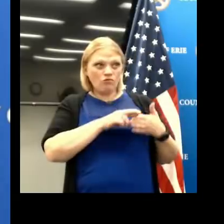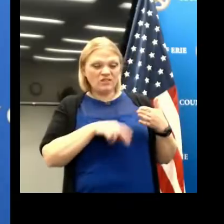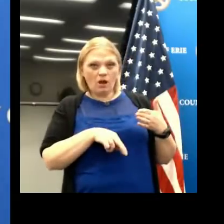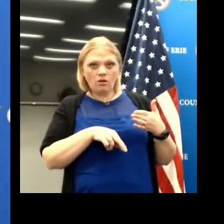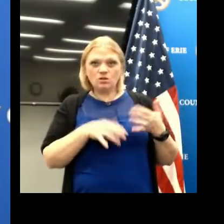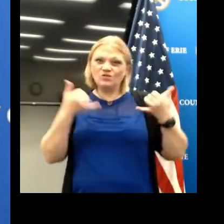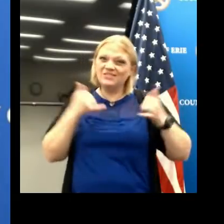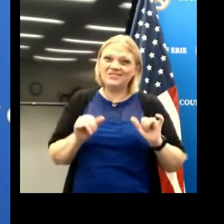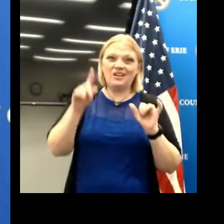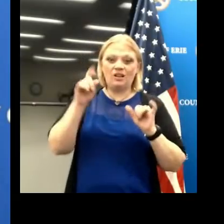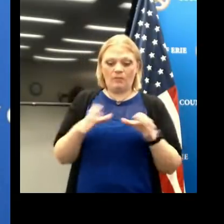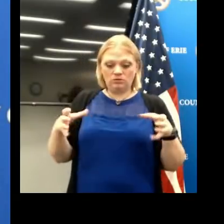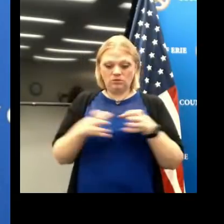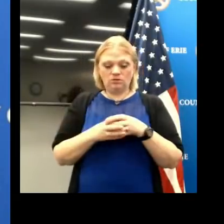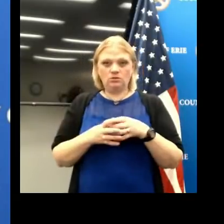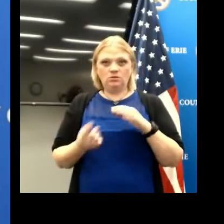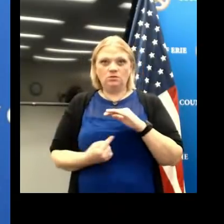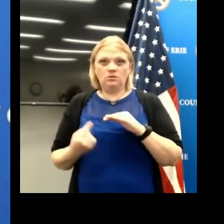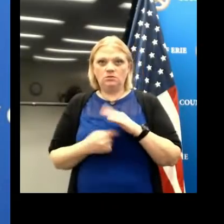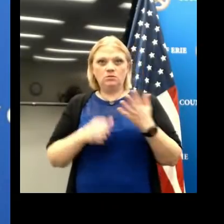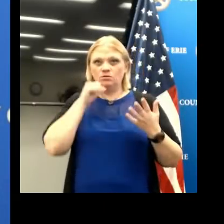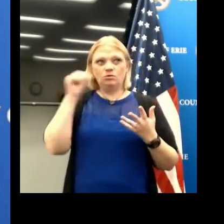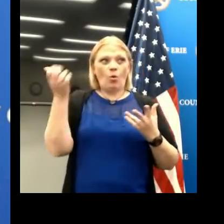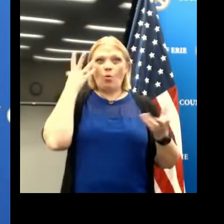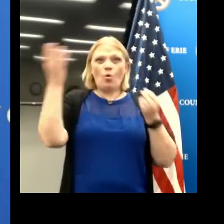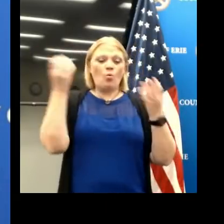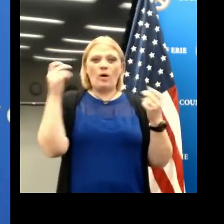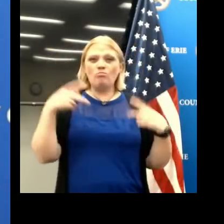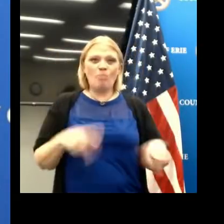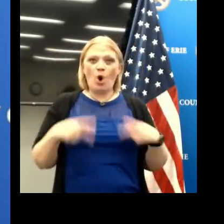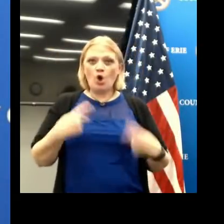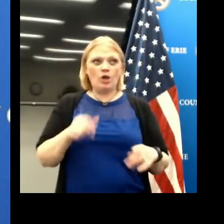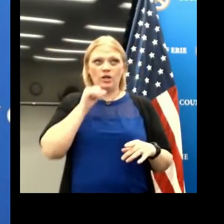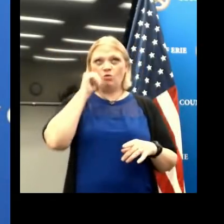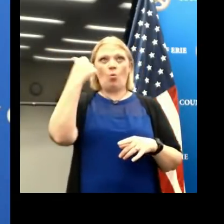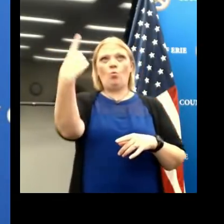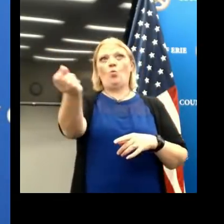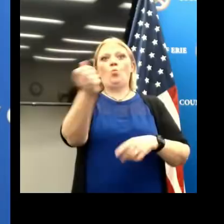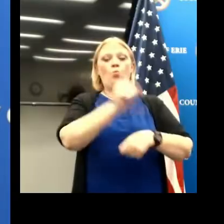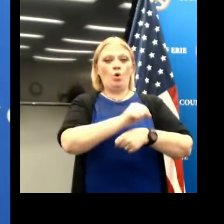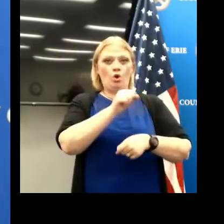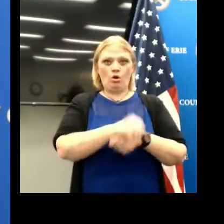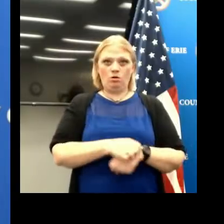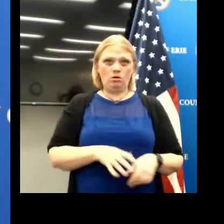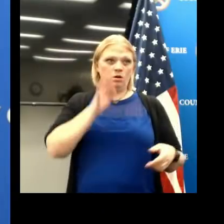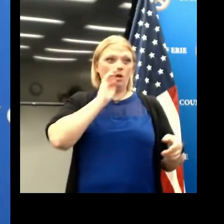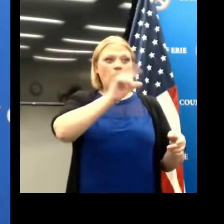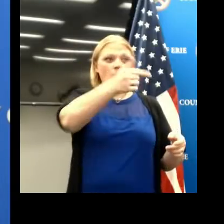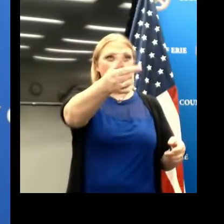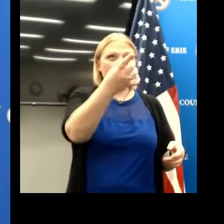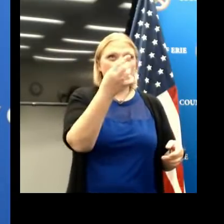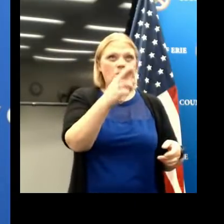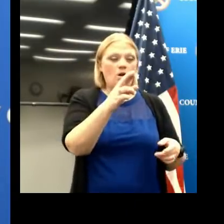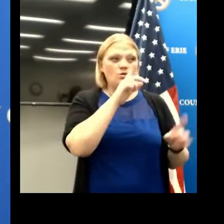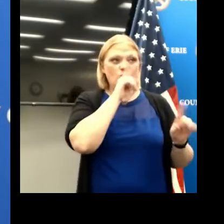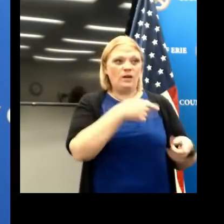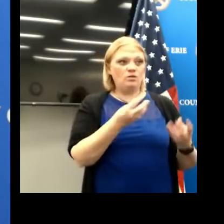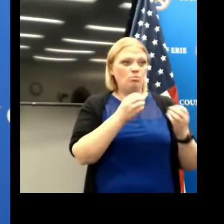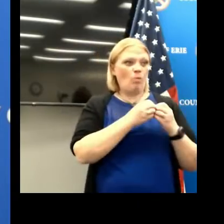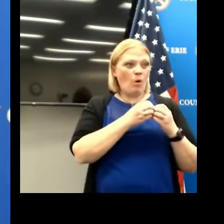must quarantine. Don't go out and party. Don't go out to work. I'll turn it over to Dr. Burstein to answer a little bit